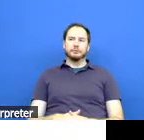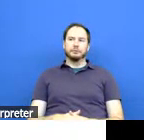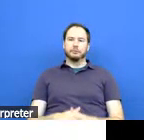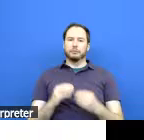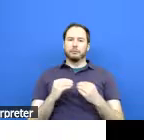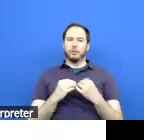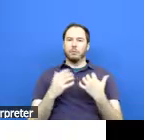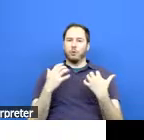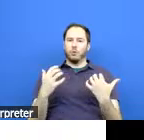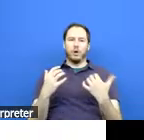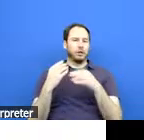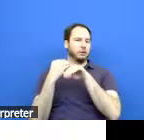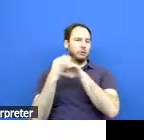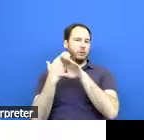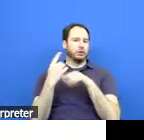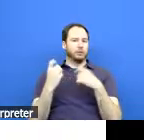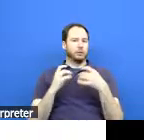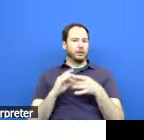Any other questions, comments?